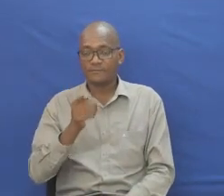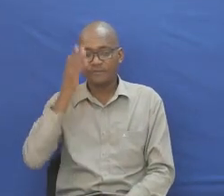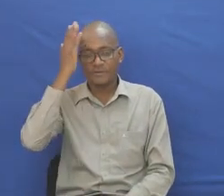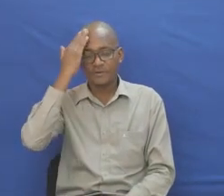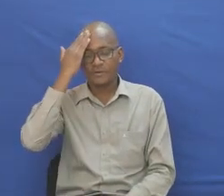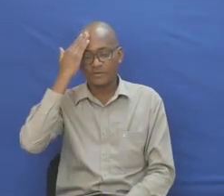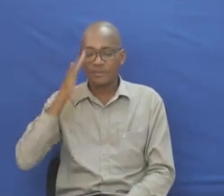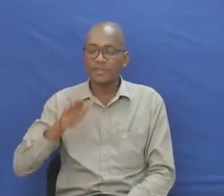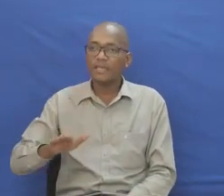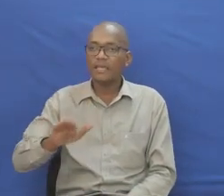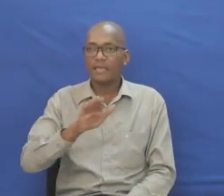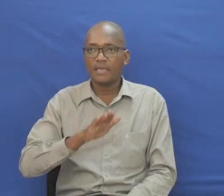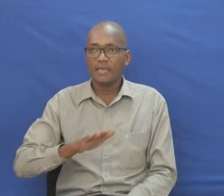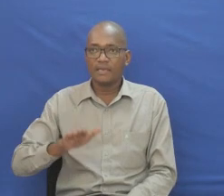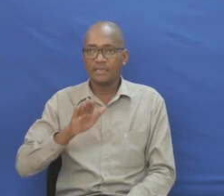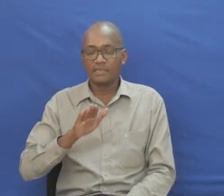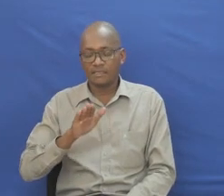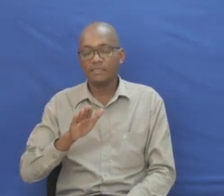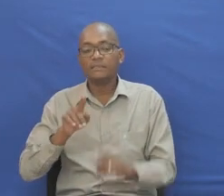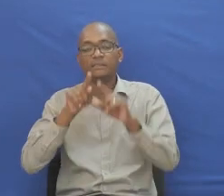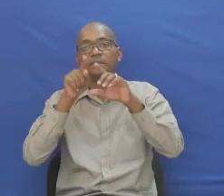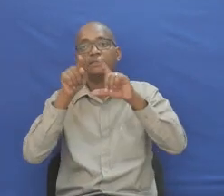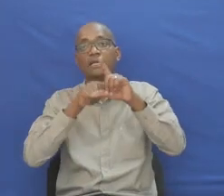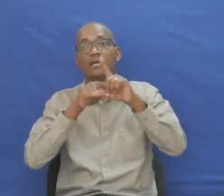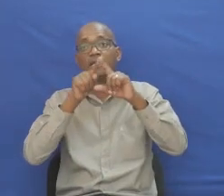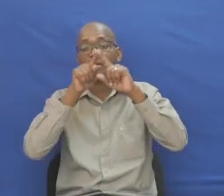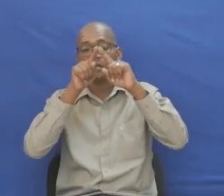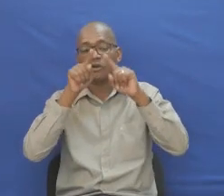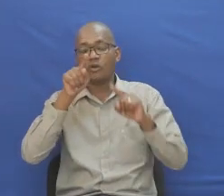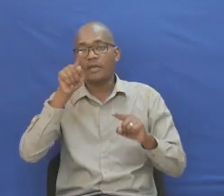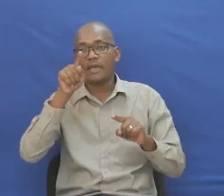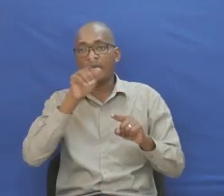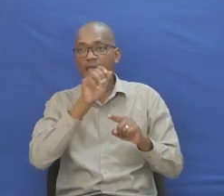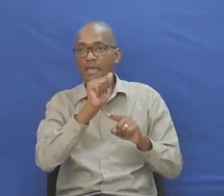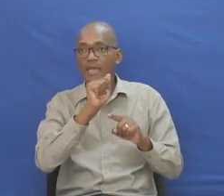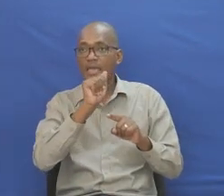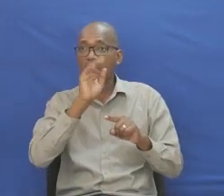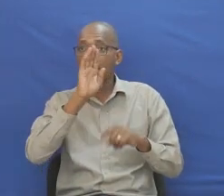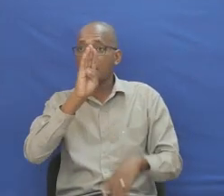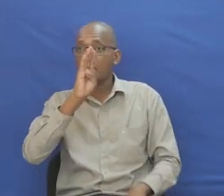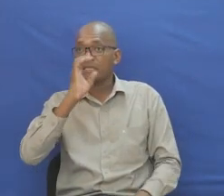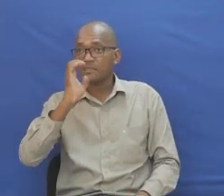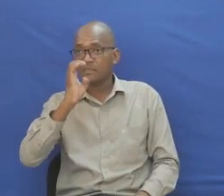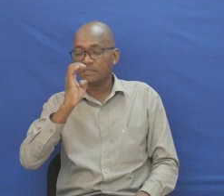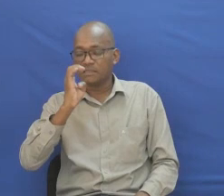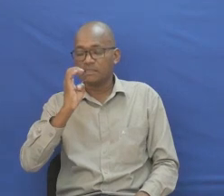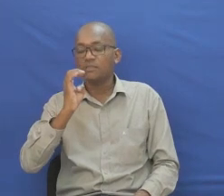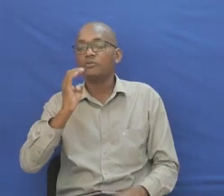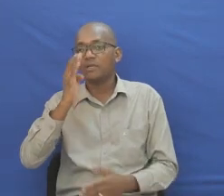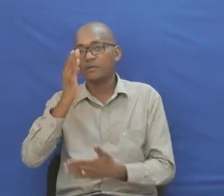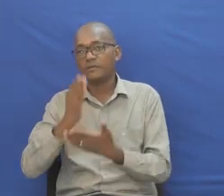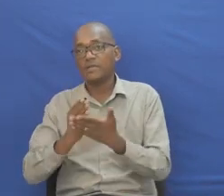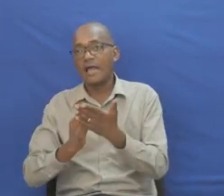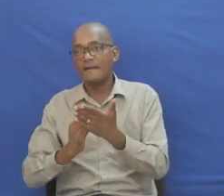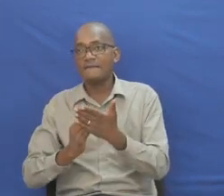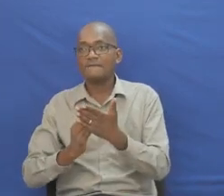whole triangle, triangle ABC, can be obtained by taking a half times base times